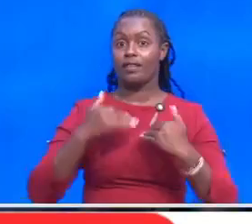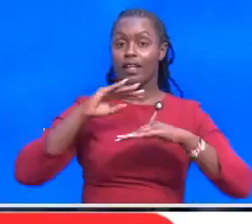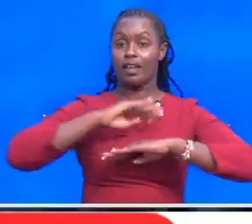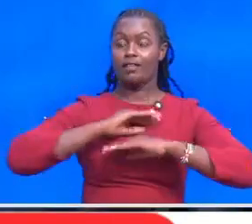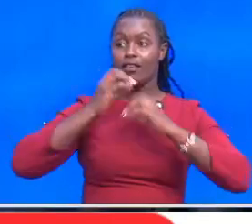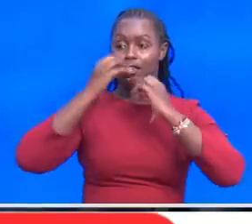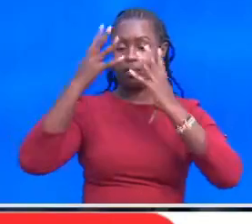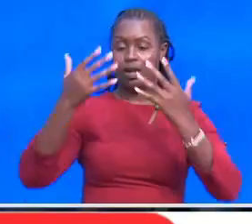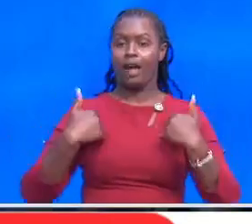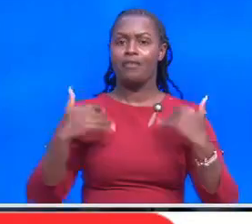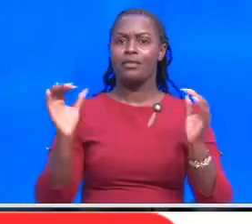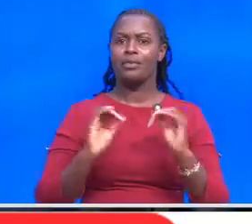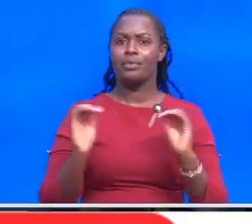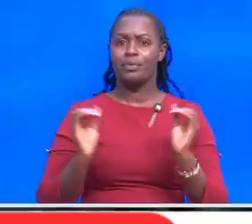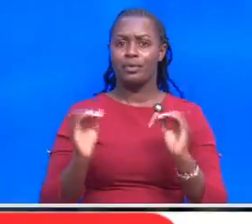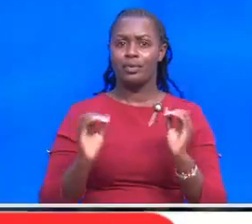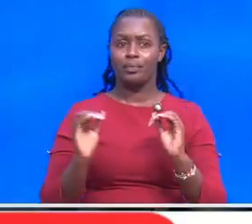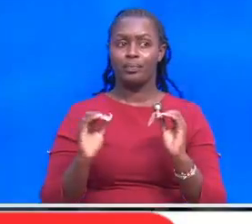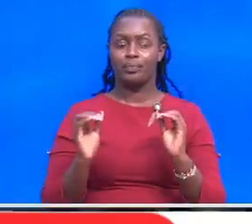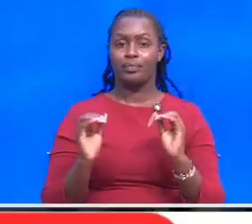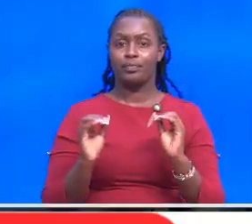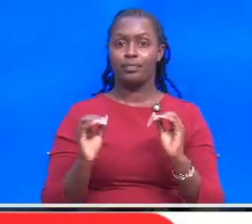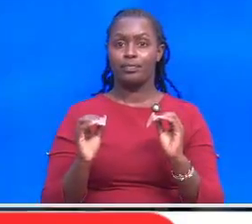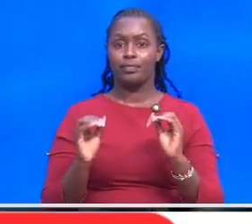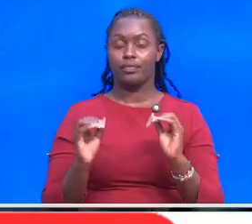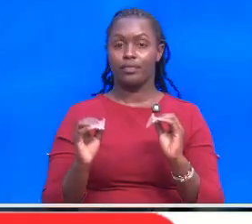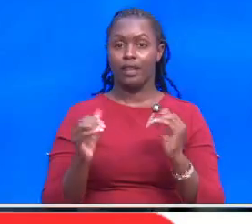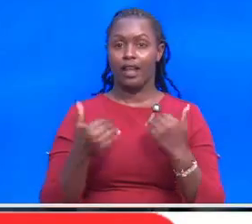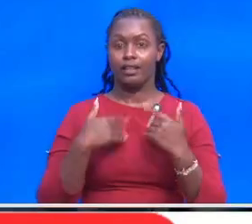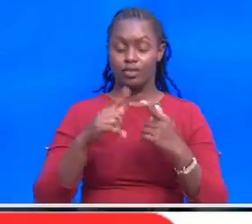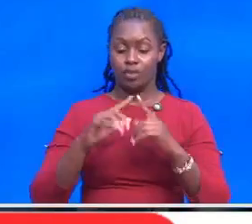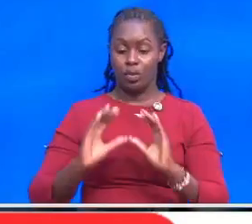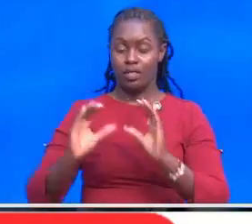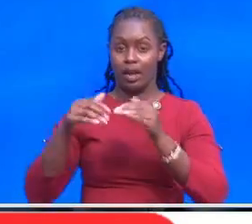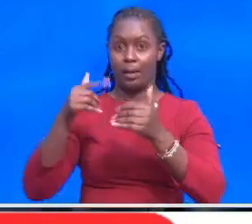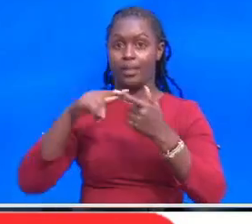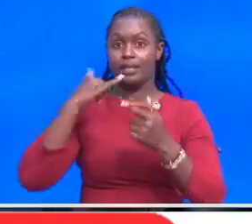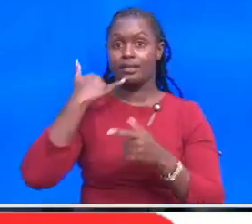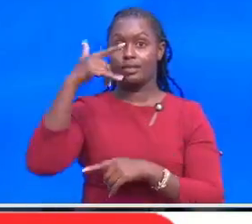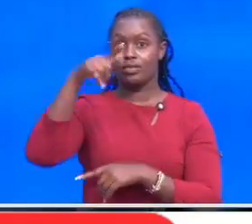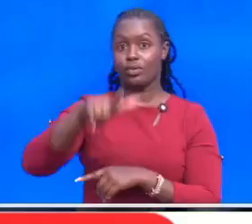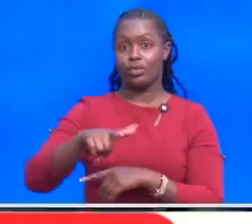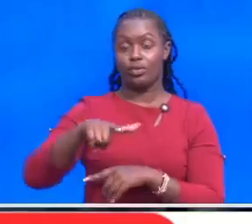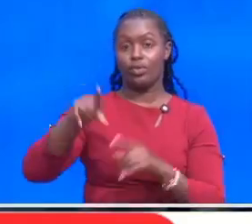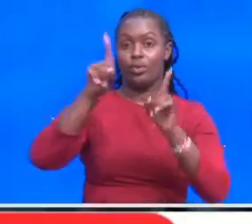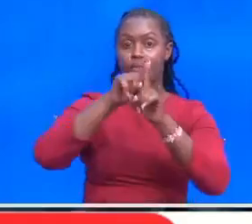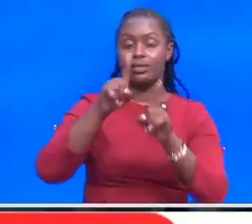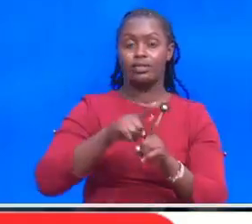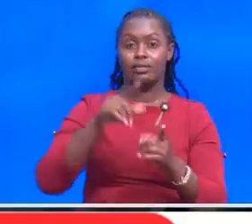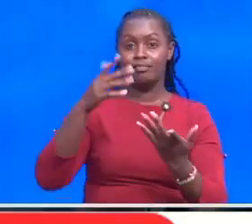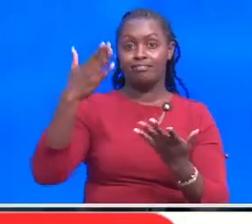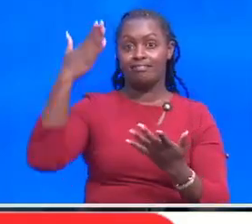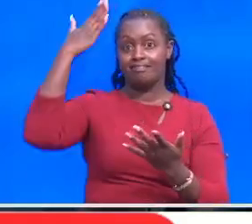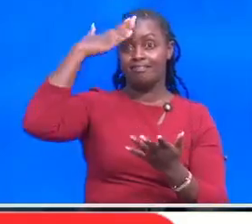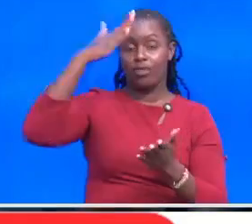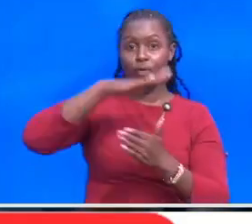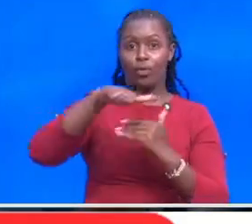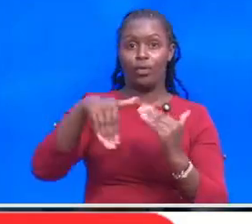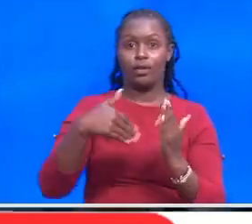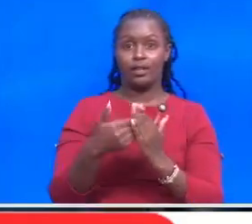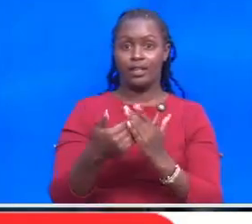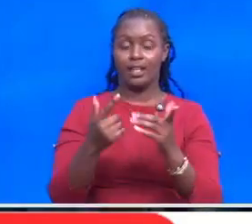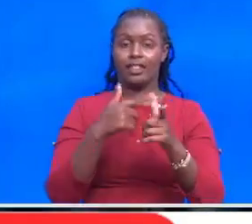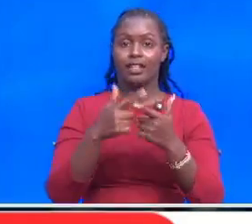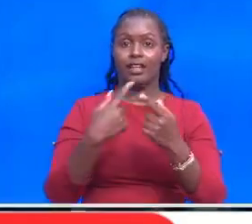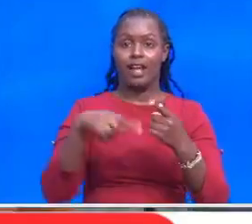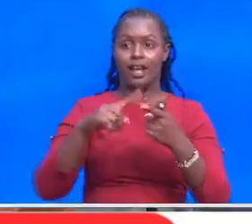they are nowhere. In any event, there's a principle in company's law known as, and it's a very old one, known as the